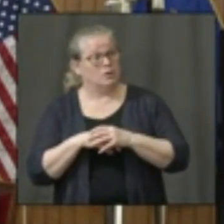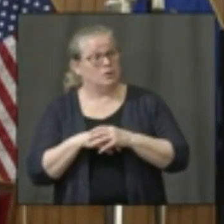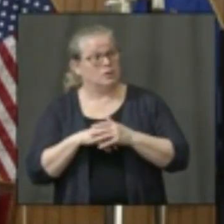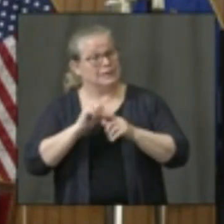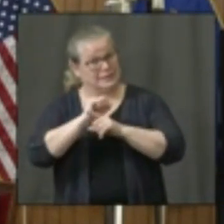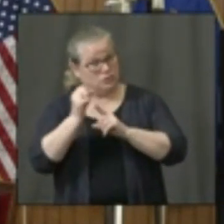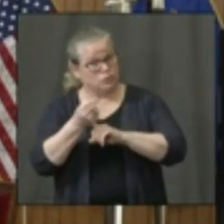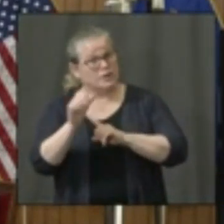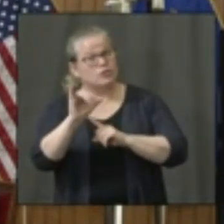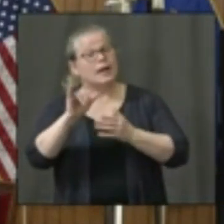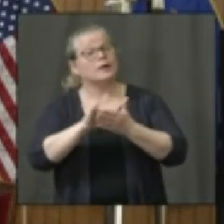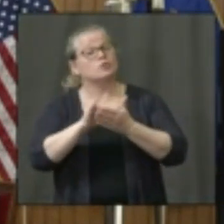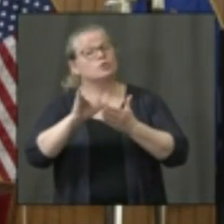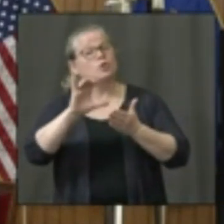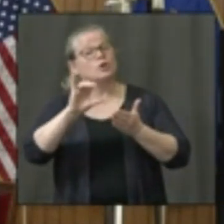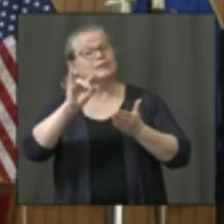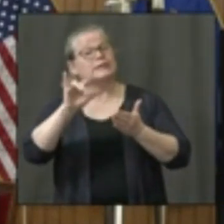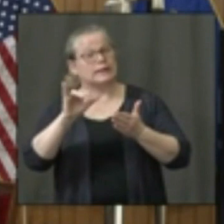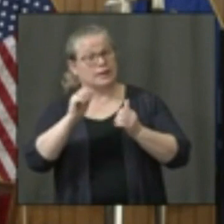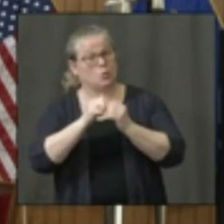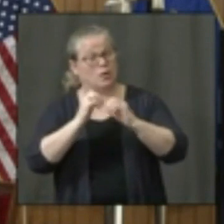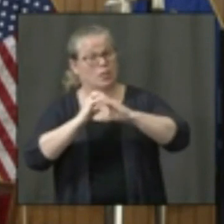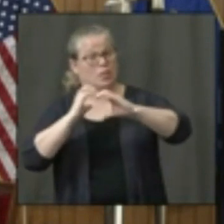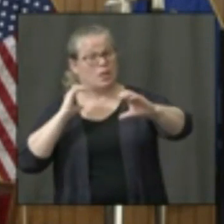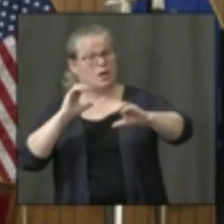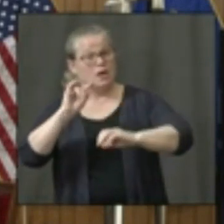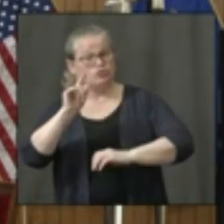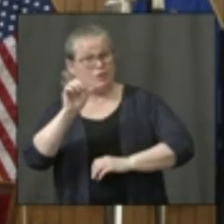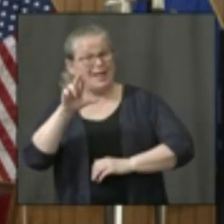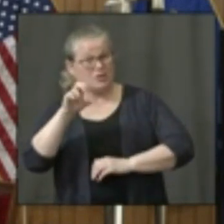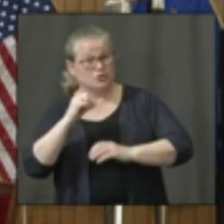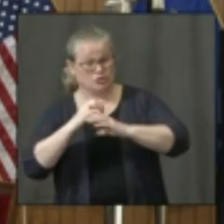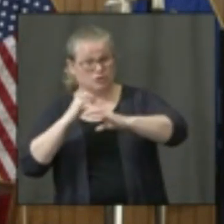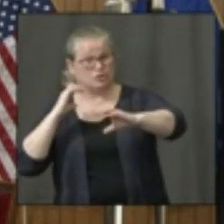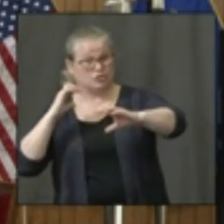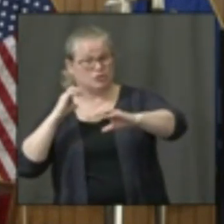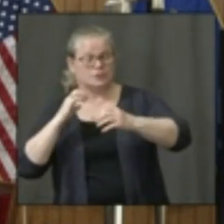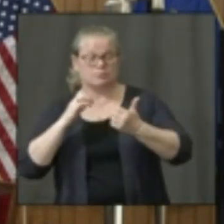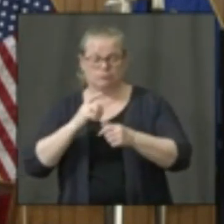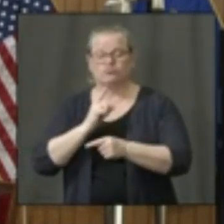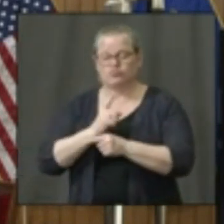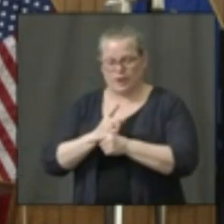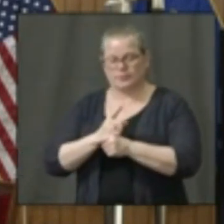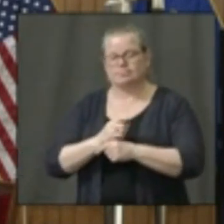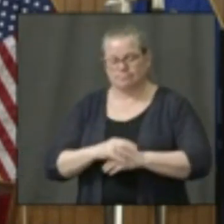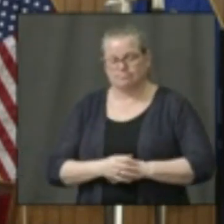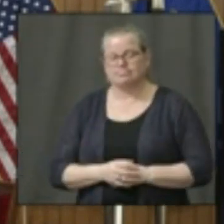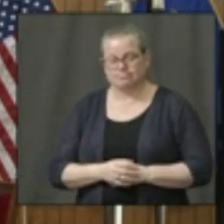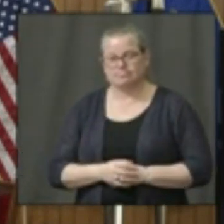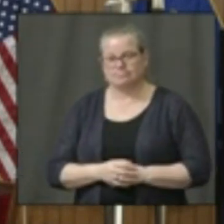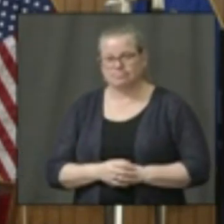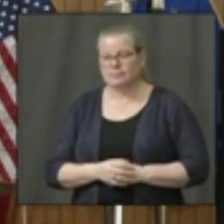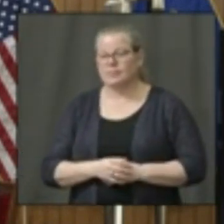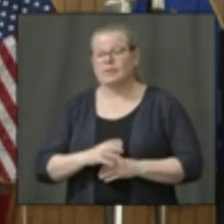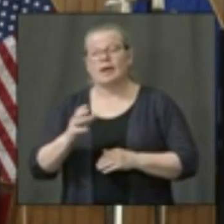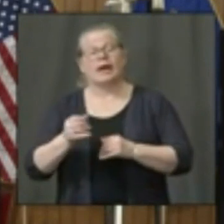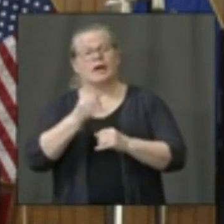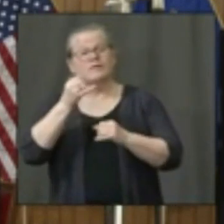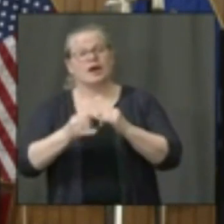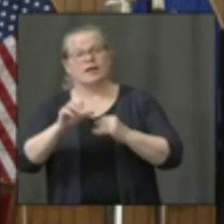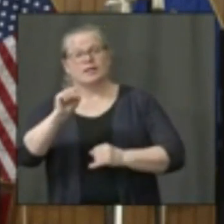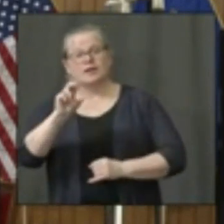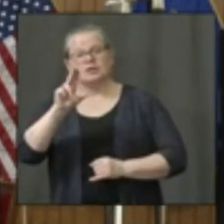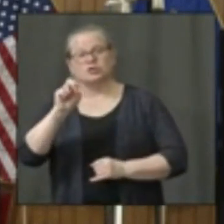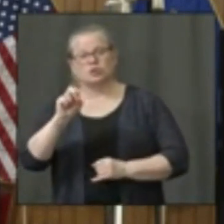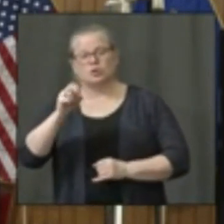trailers? Correct. Okay. Thank you. And finally, Sue Haig